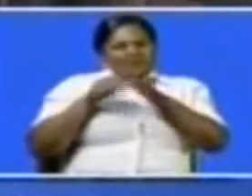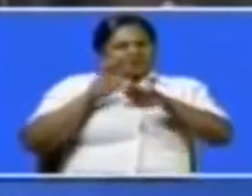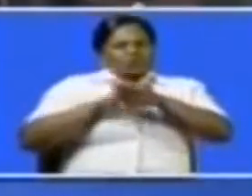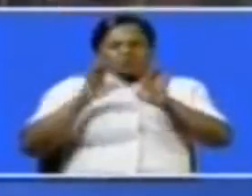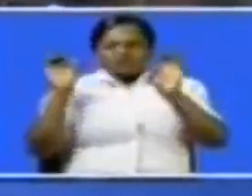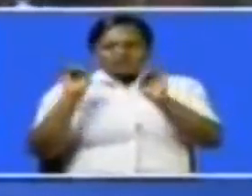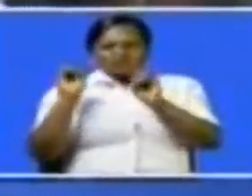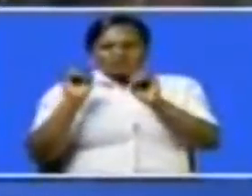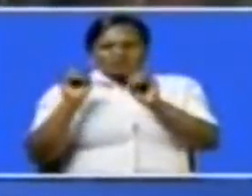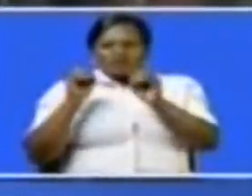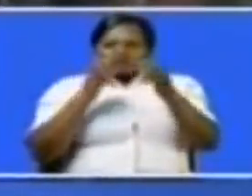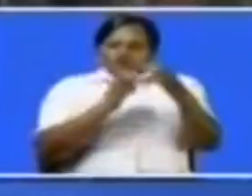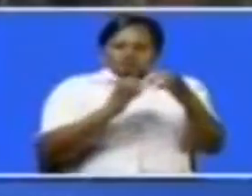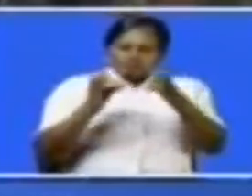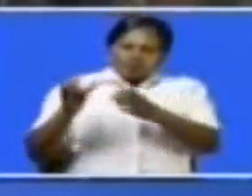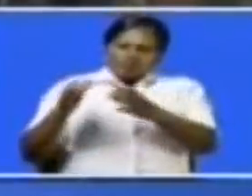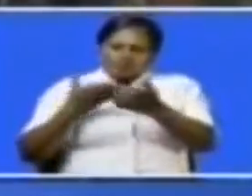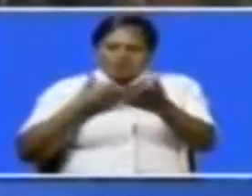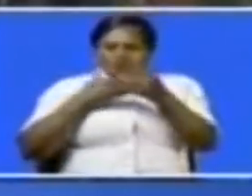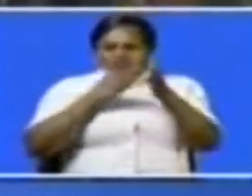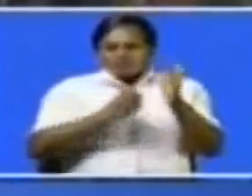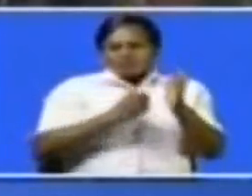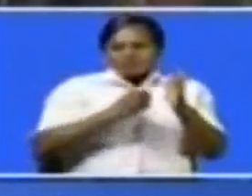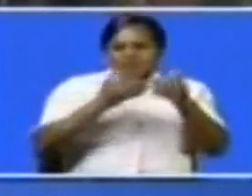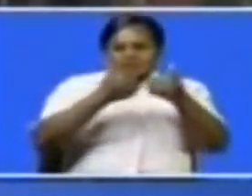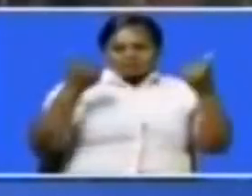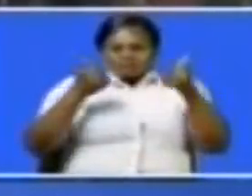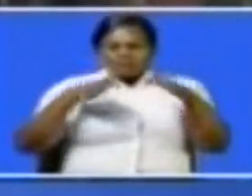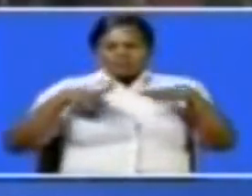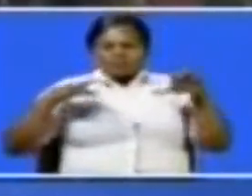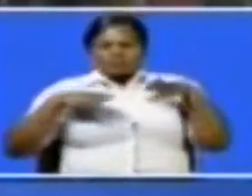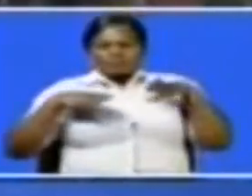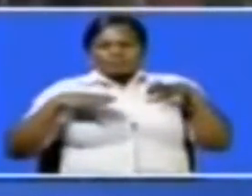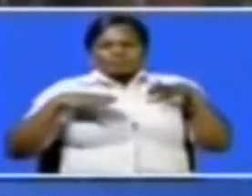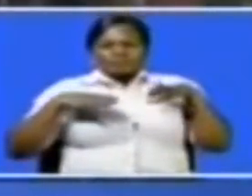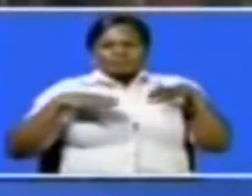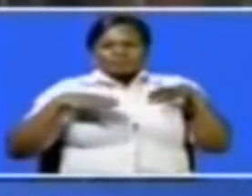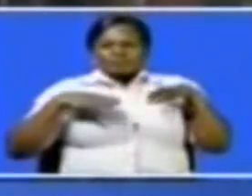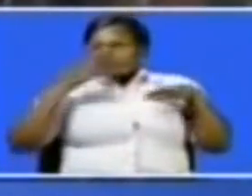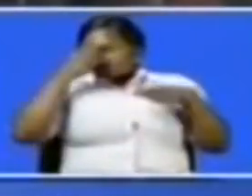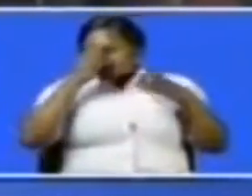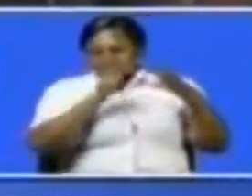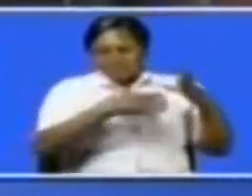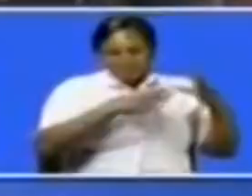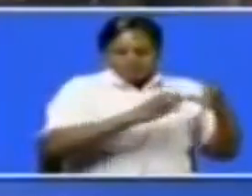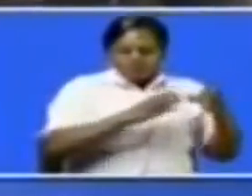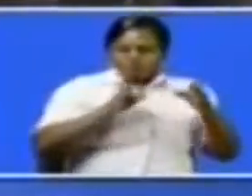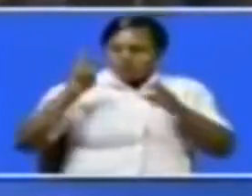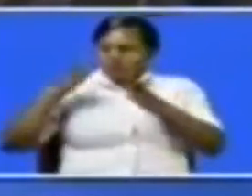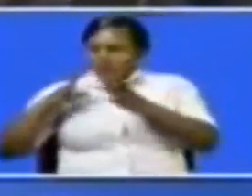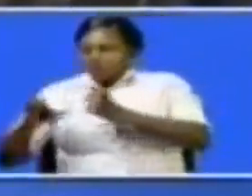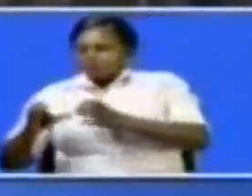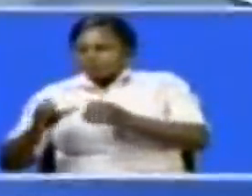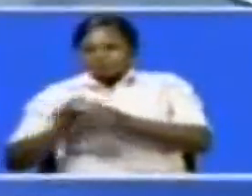a bit unfair for sections of our leaders to divide our people. These are Ruto's people, these are Uhuru's people.